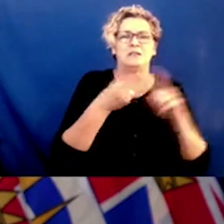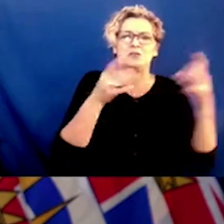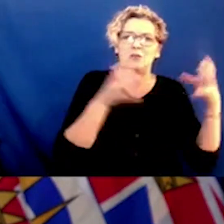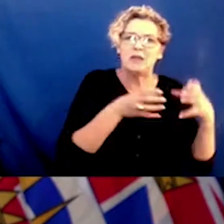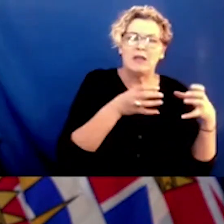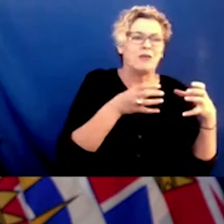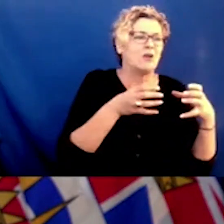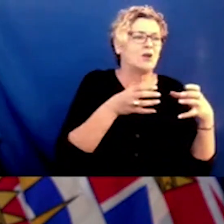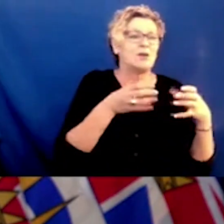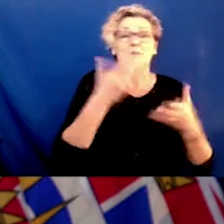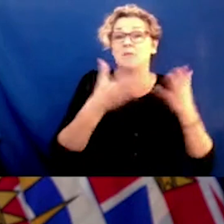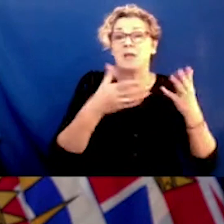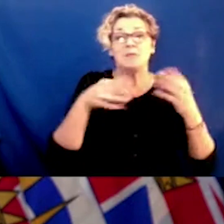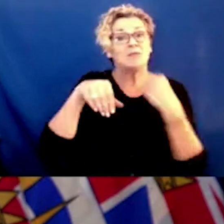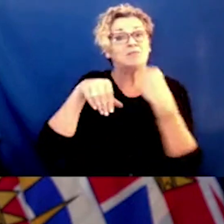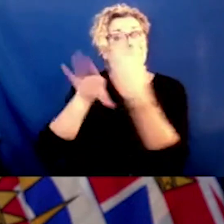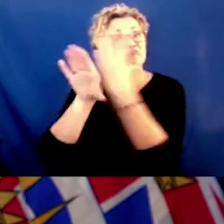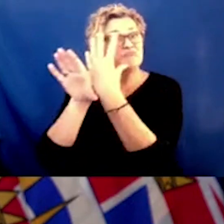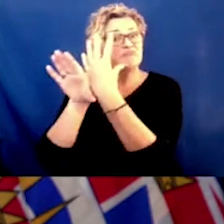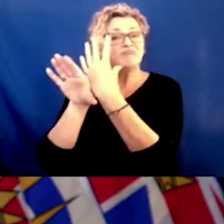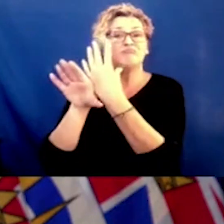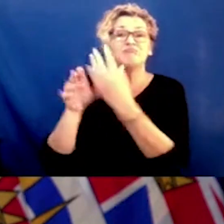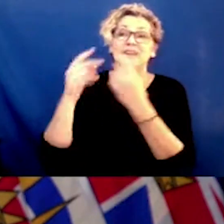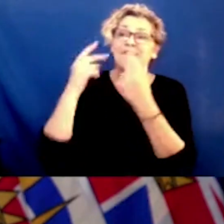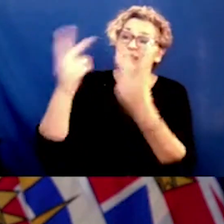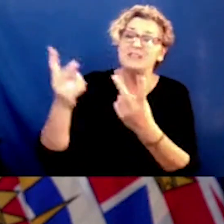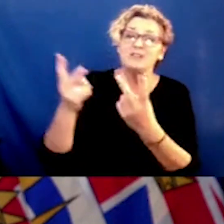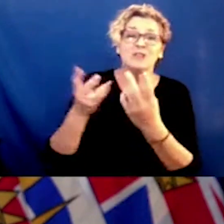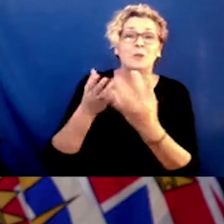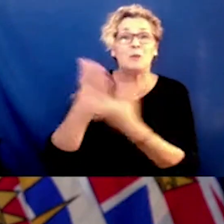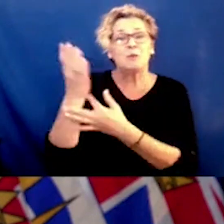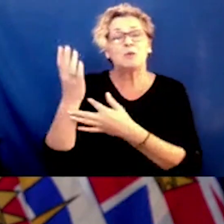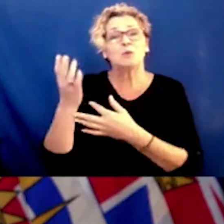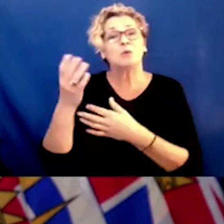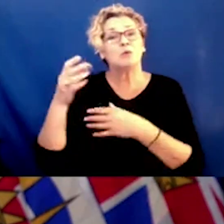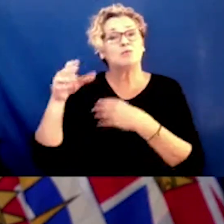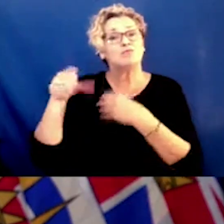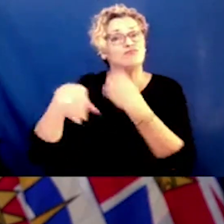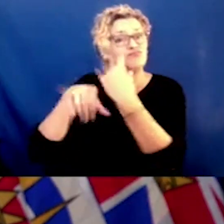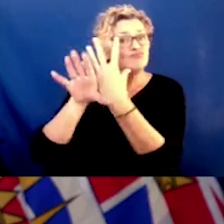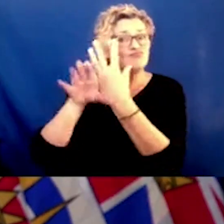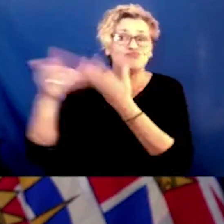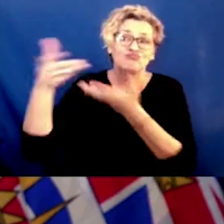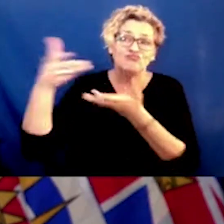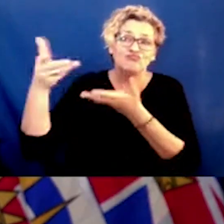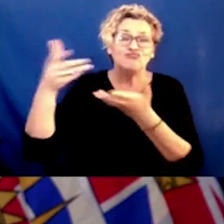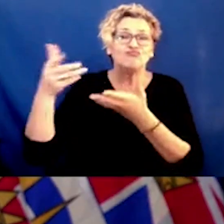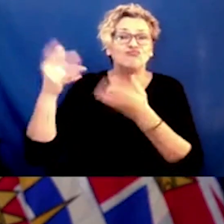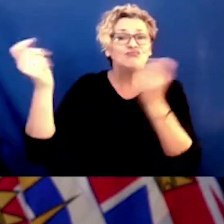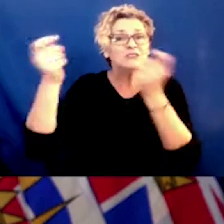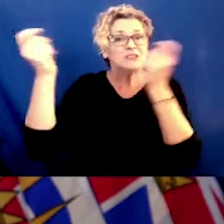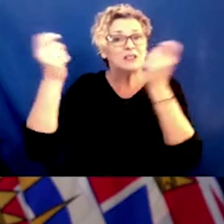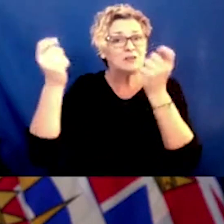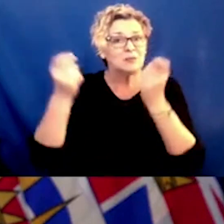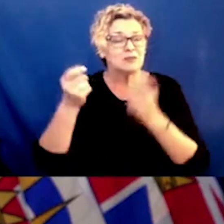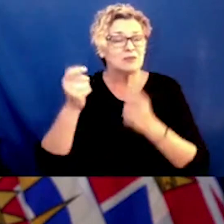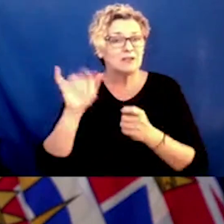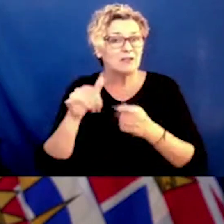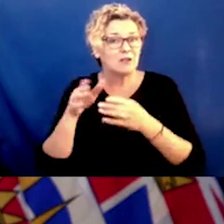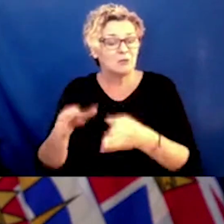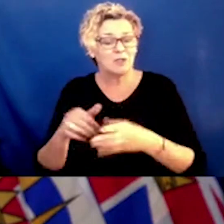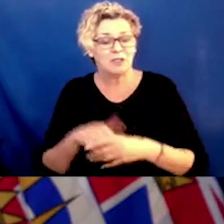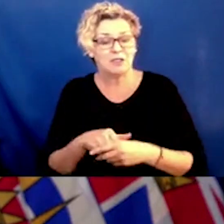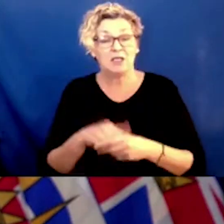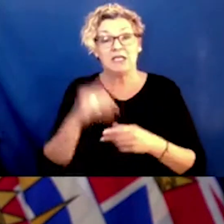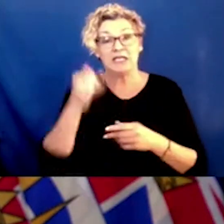often travel to friends and family, whoever our family is, to spend time together, this weekend, stay close to